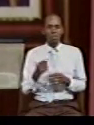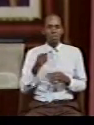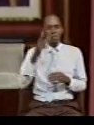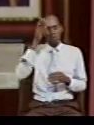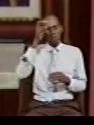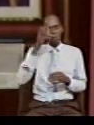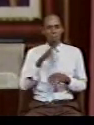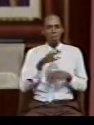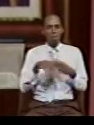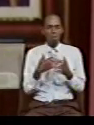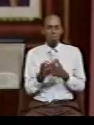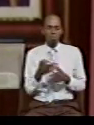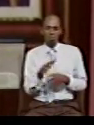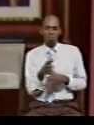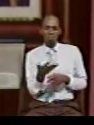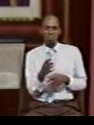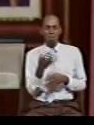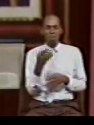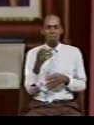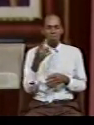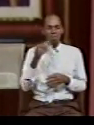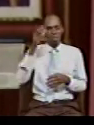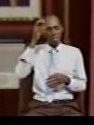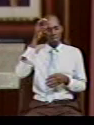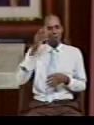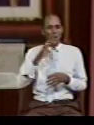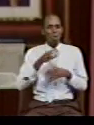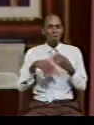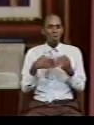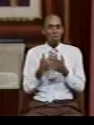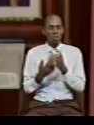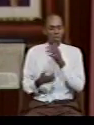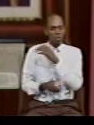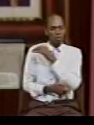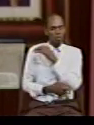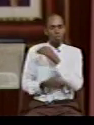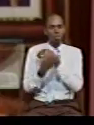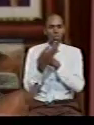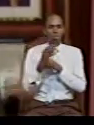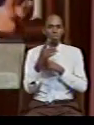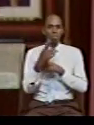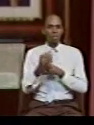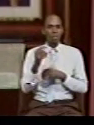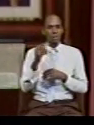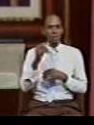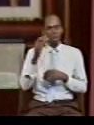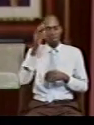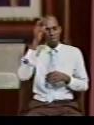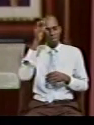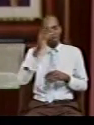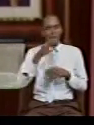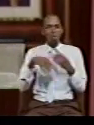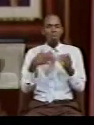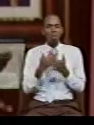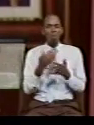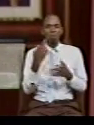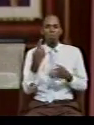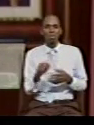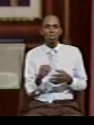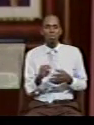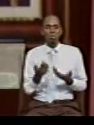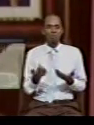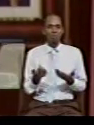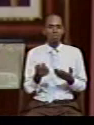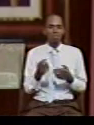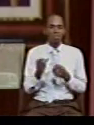of the devil, all the temptations of the devil, all the inviting